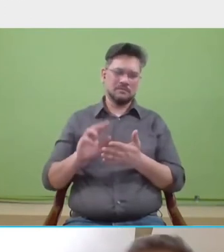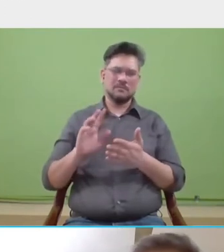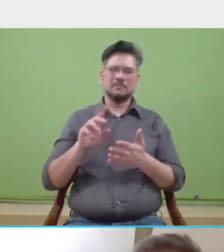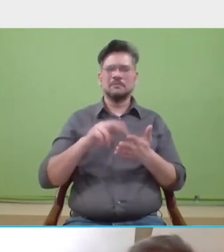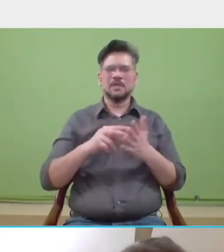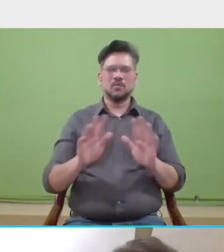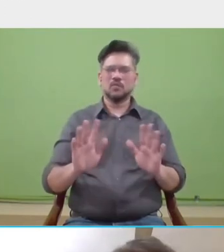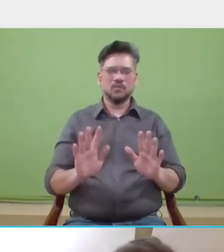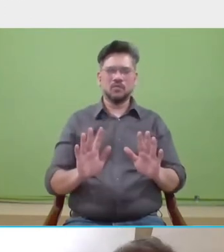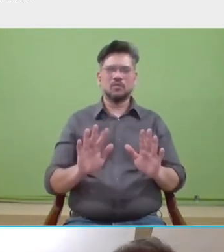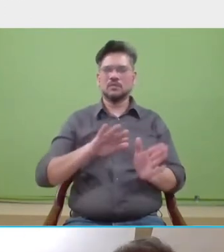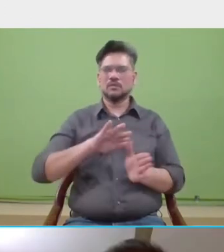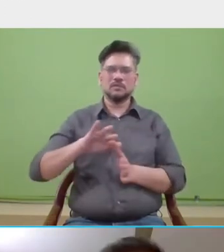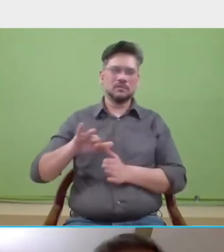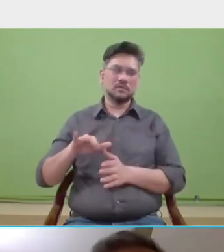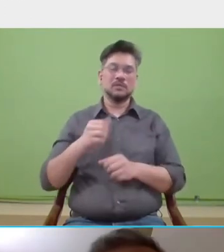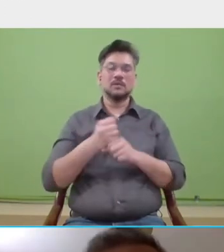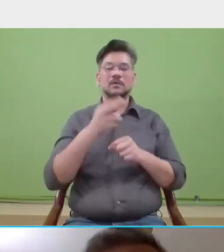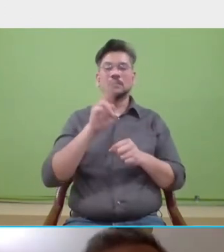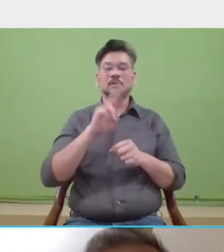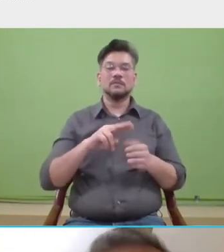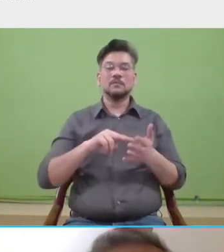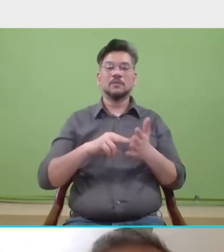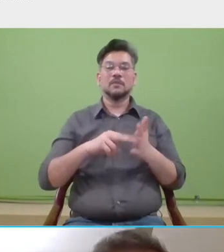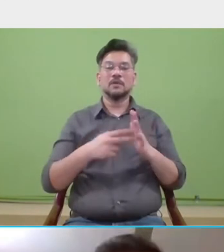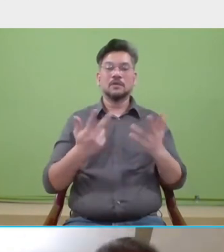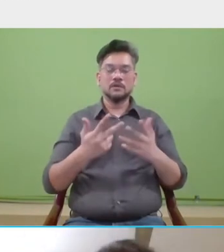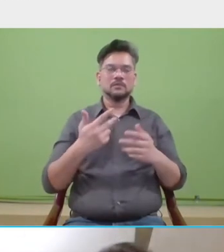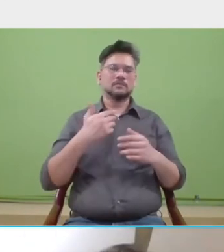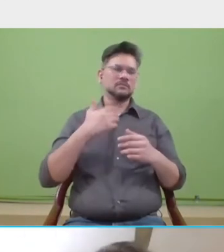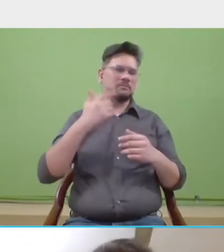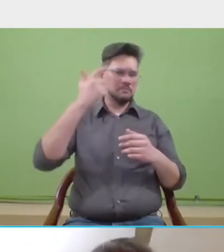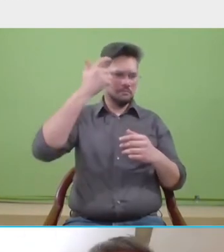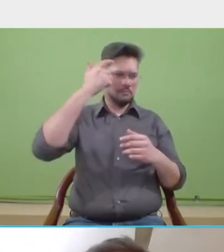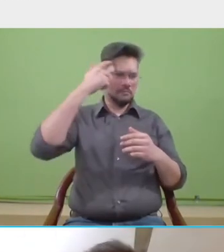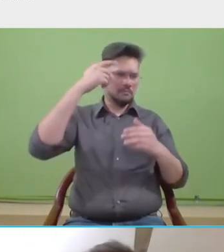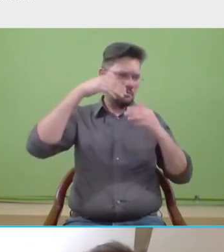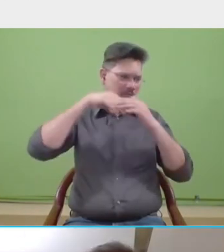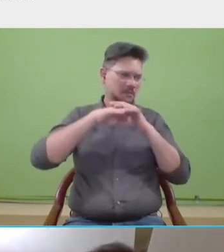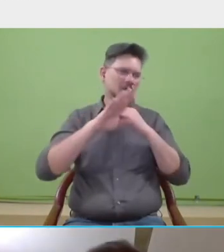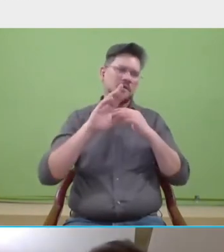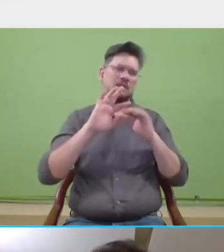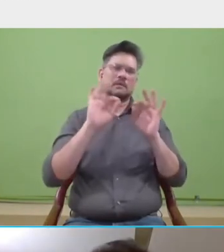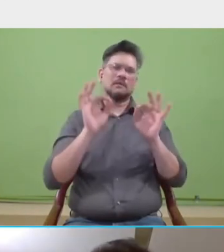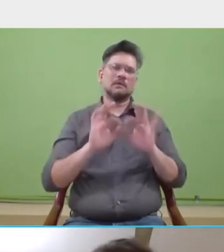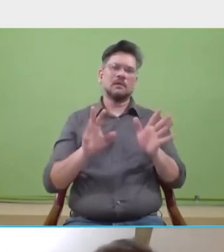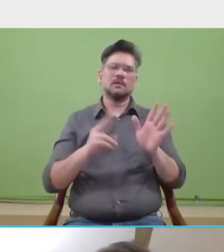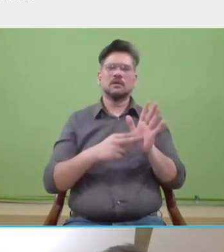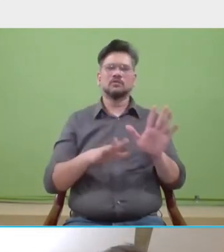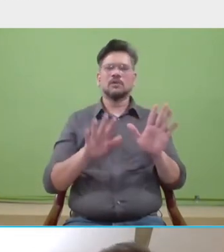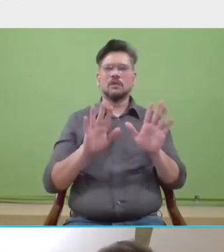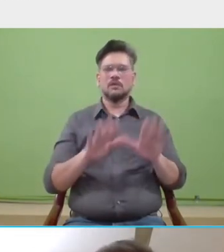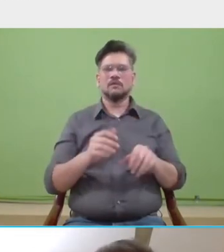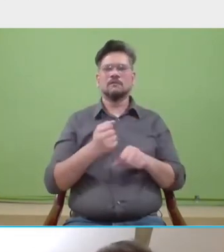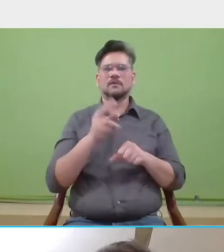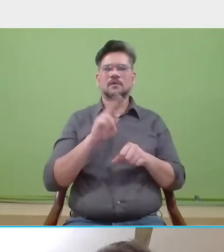that is what people are children are born with some form of it a primitive form of it